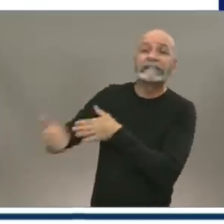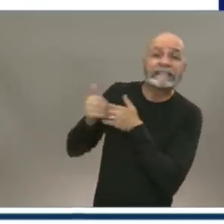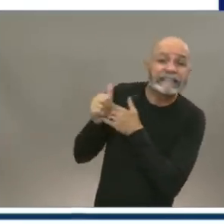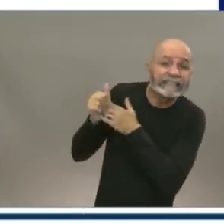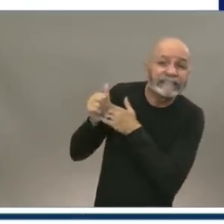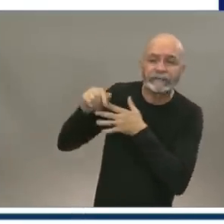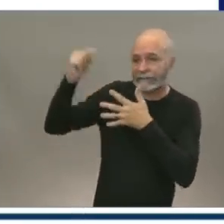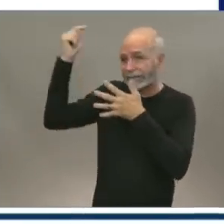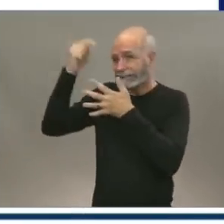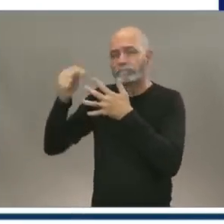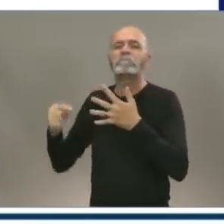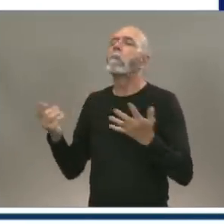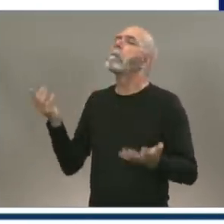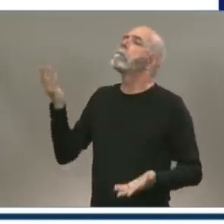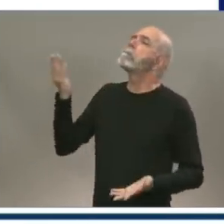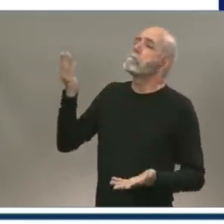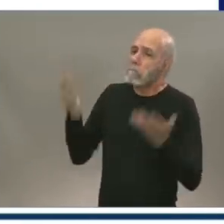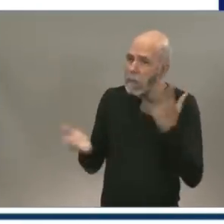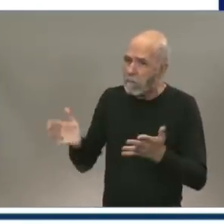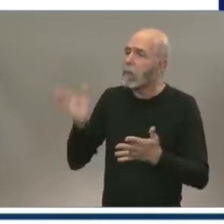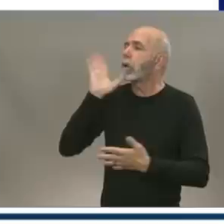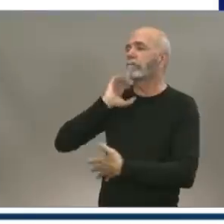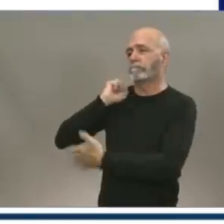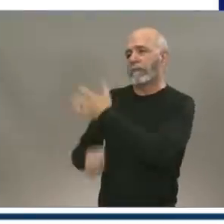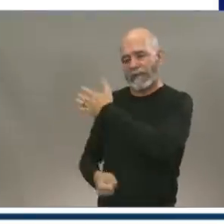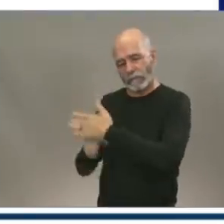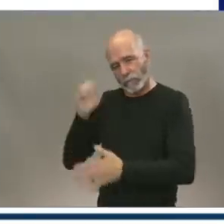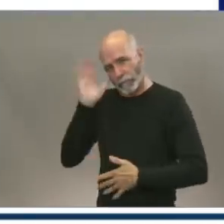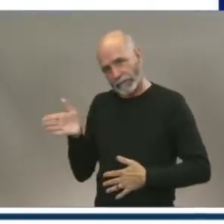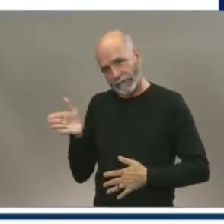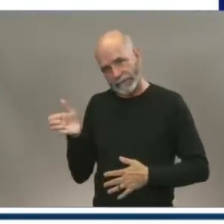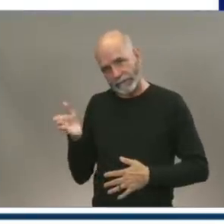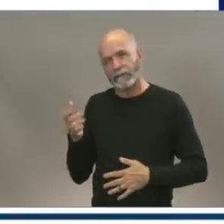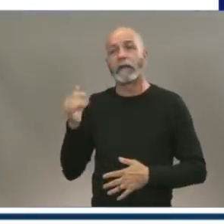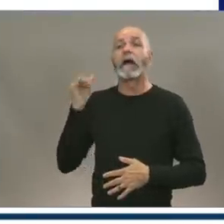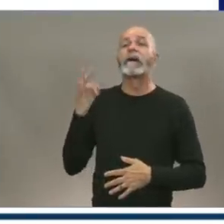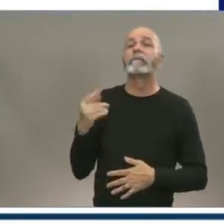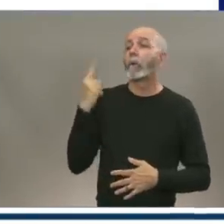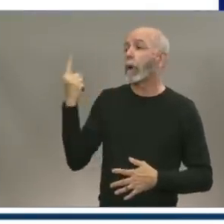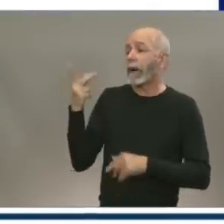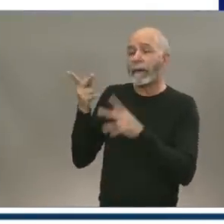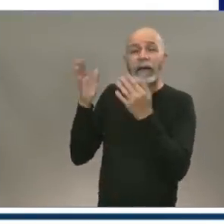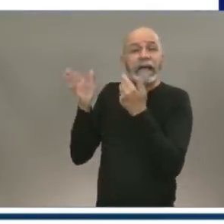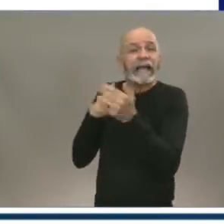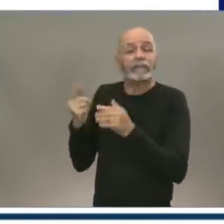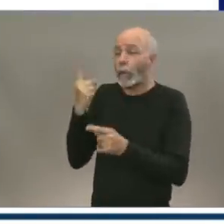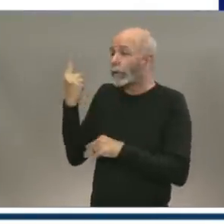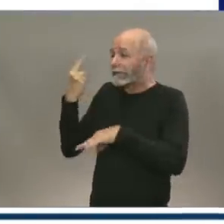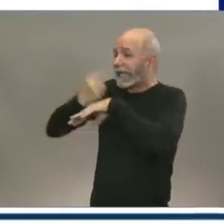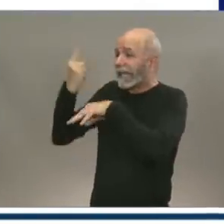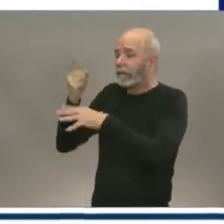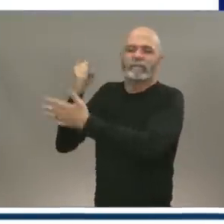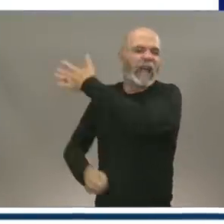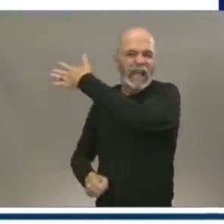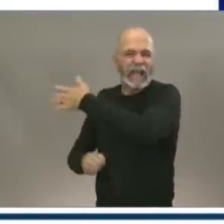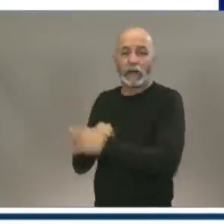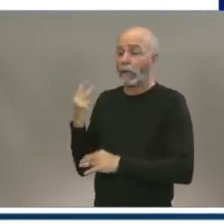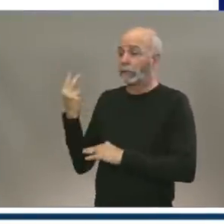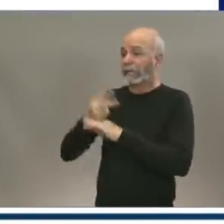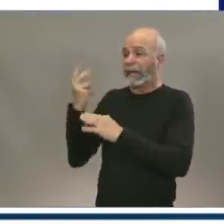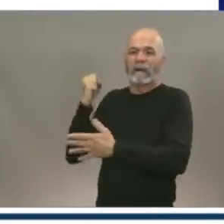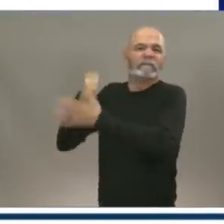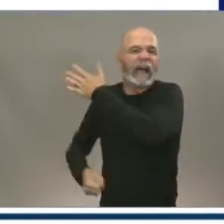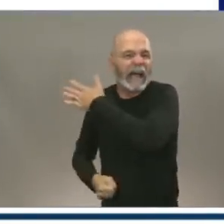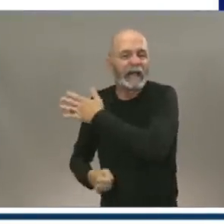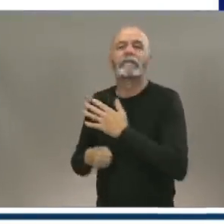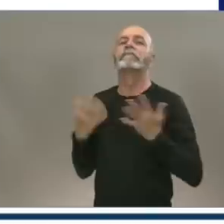there's more times to apply the fine. Could it be one per day or something? So I would say I'm not, I don't believe the